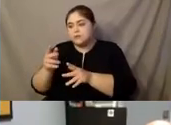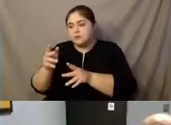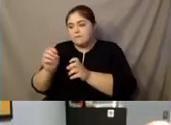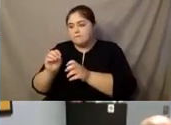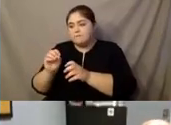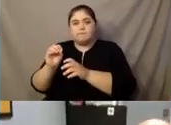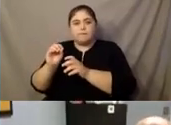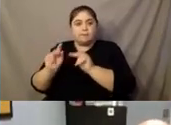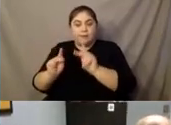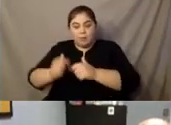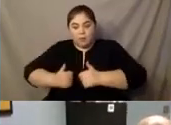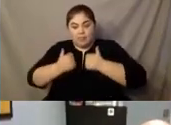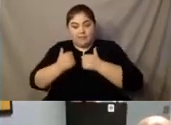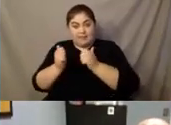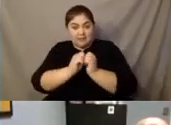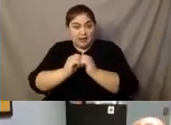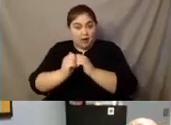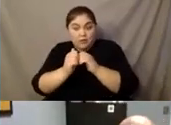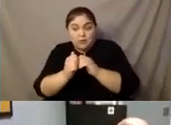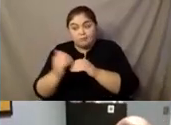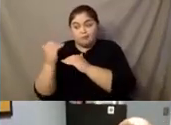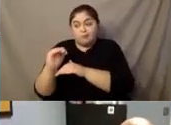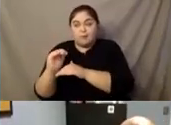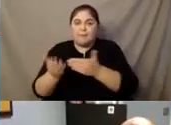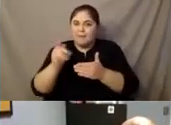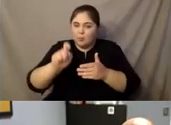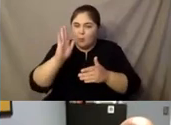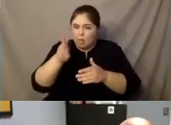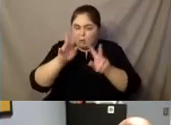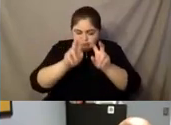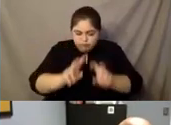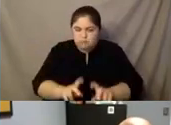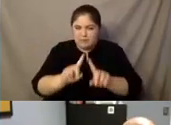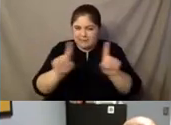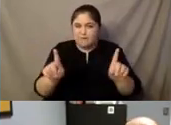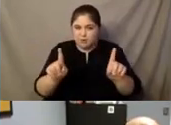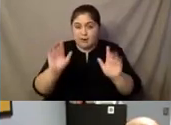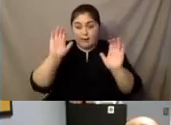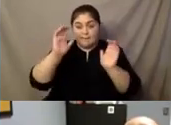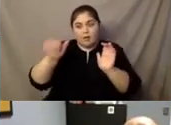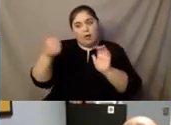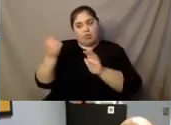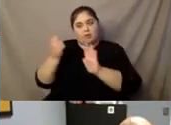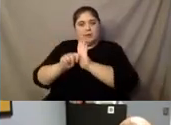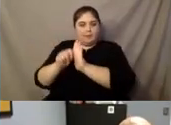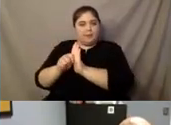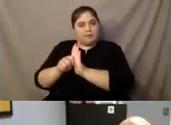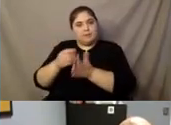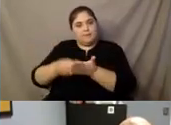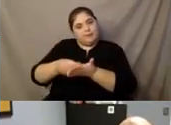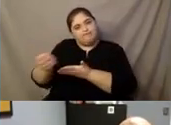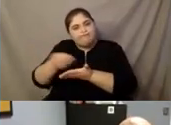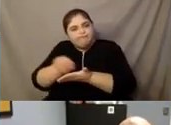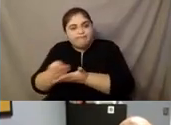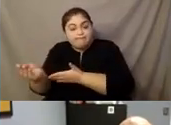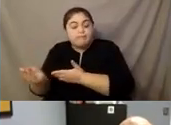these restrictions may need to be analyzed in a different way than other time periods of spending. And again,